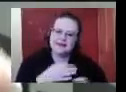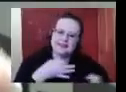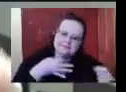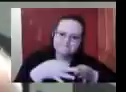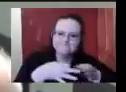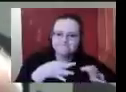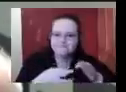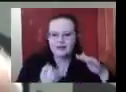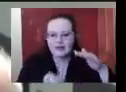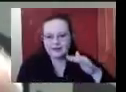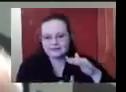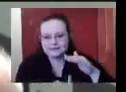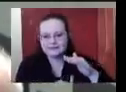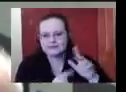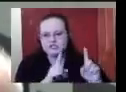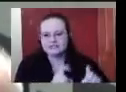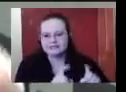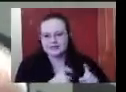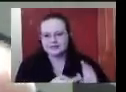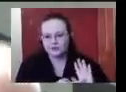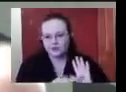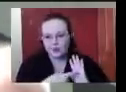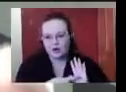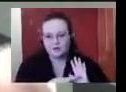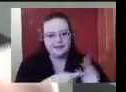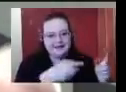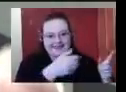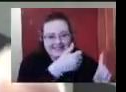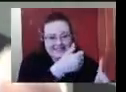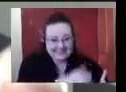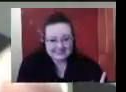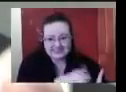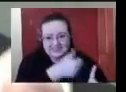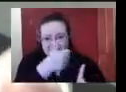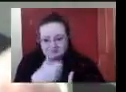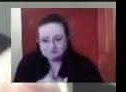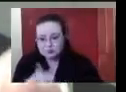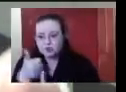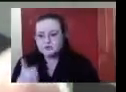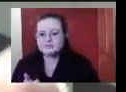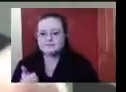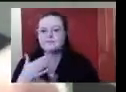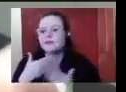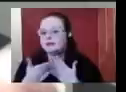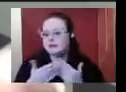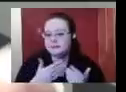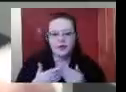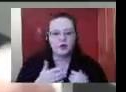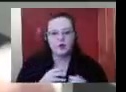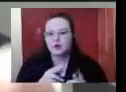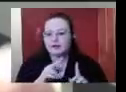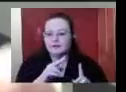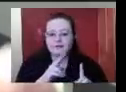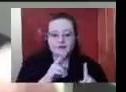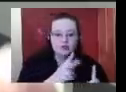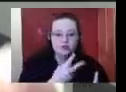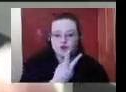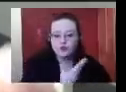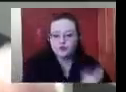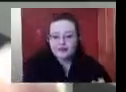as well as testing requirements for each individual, whether you are fully vaccinated, partially vaccinated, or